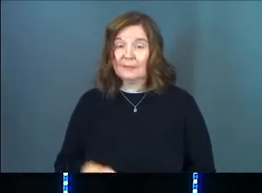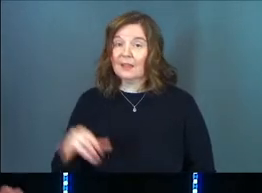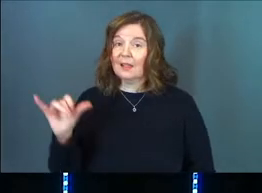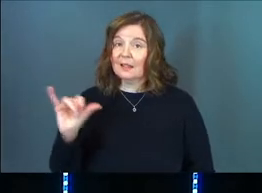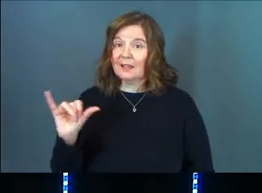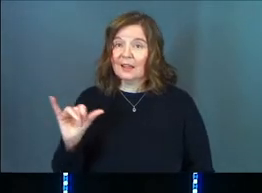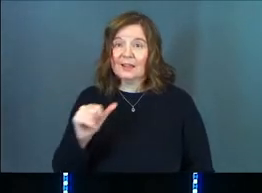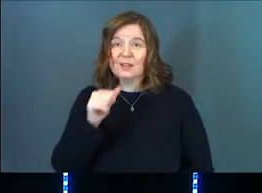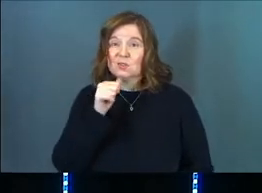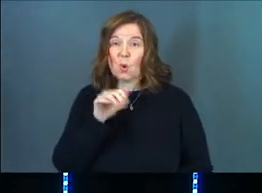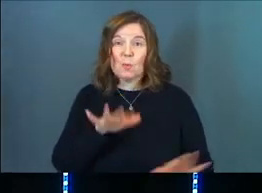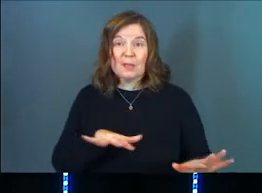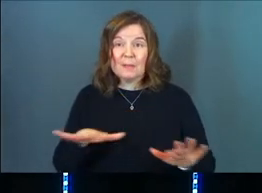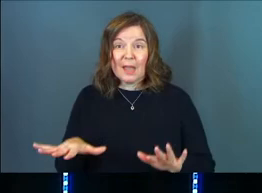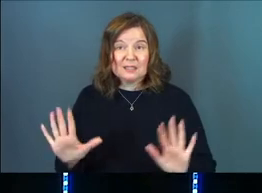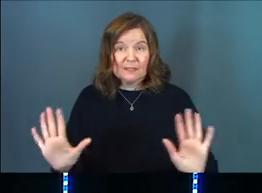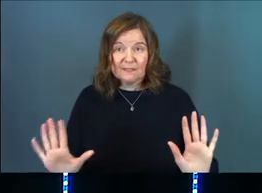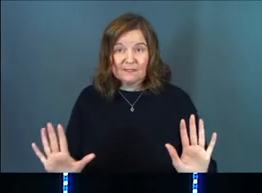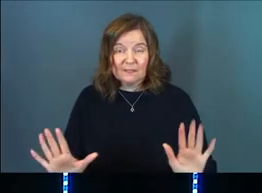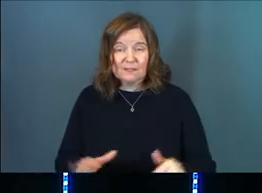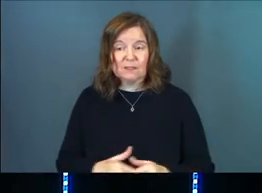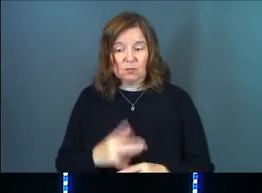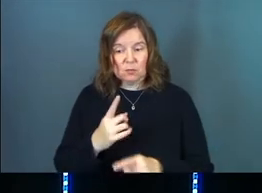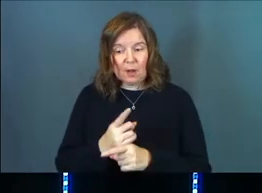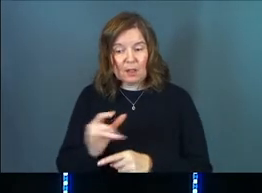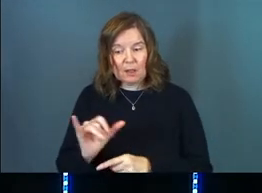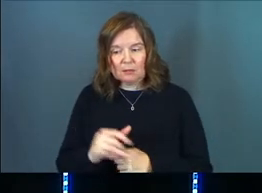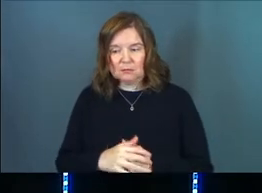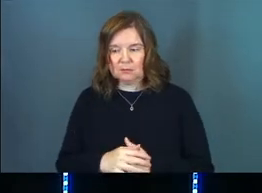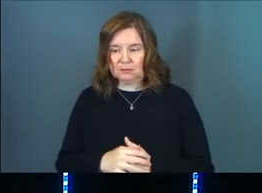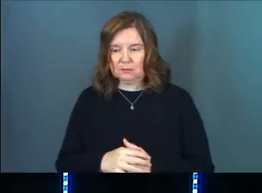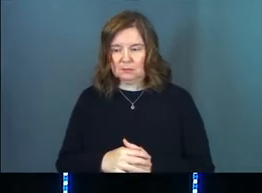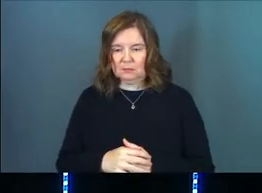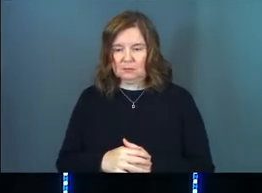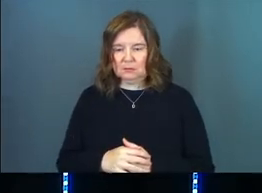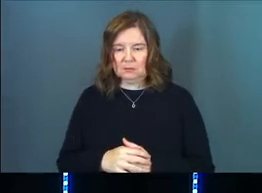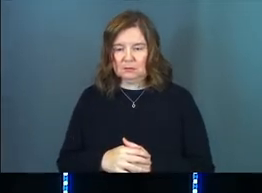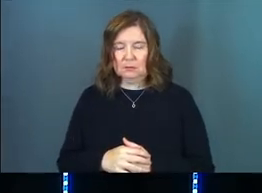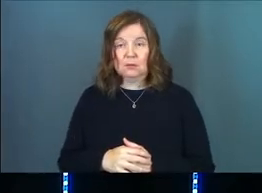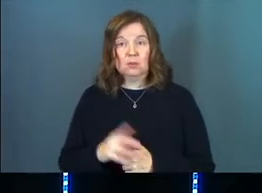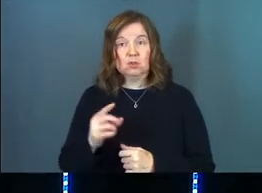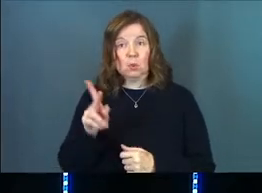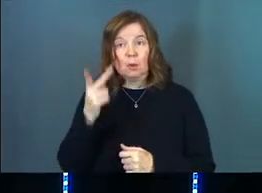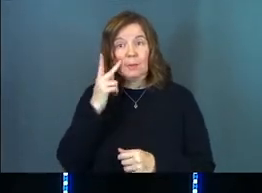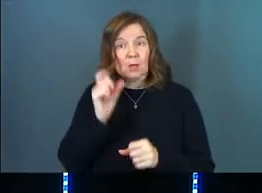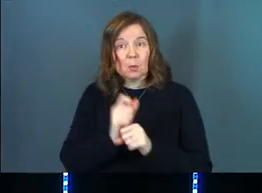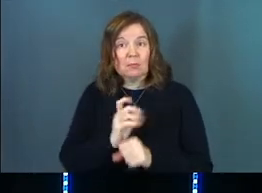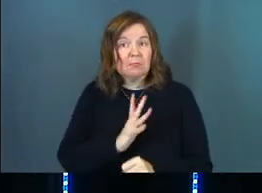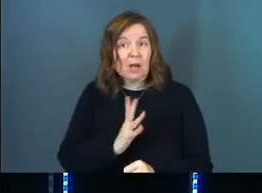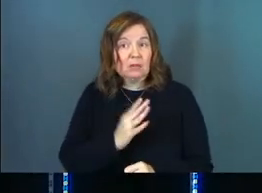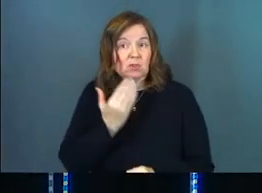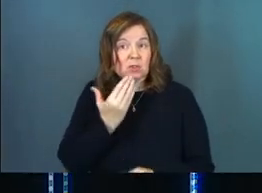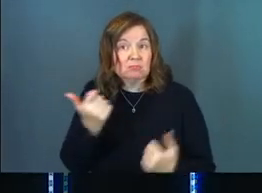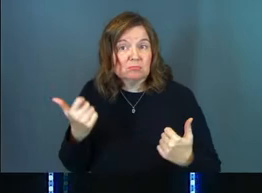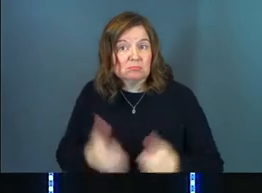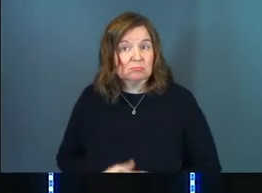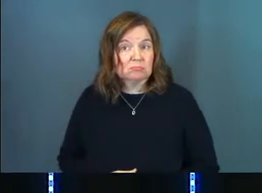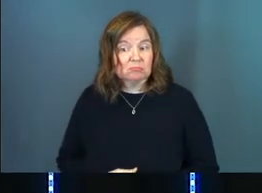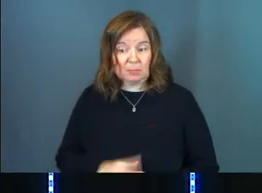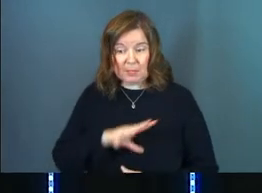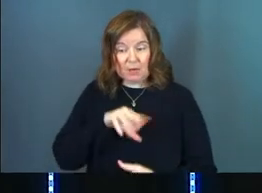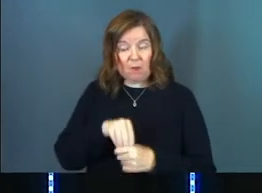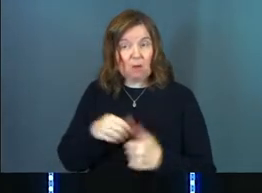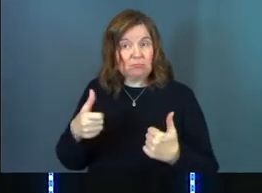Like, don't be passive, right? Like, do political work. That's good.